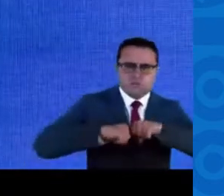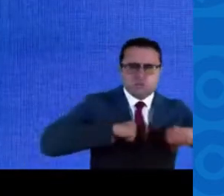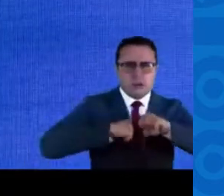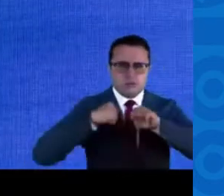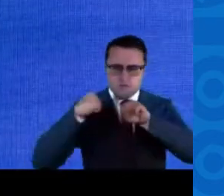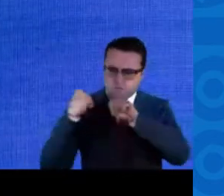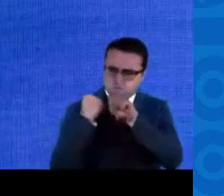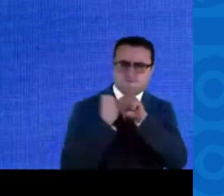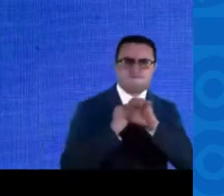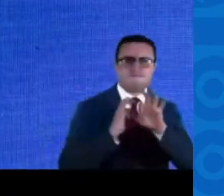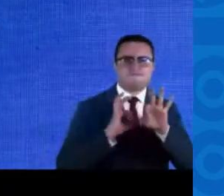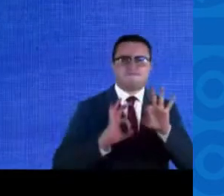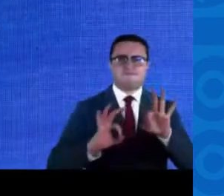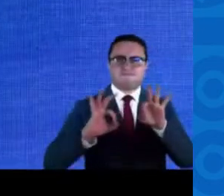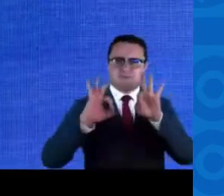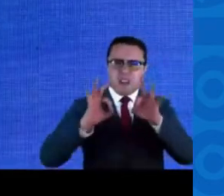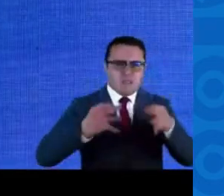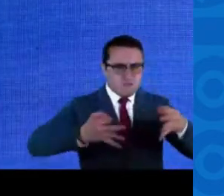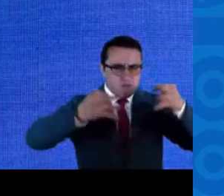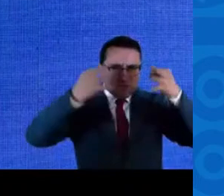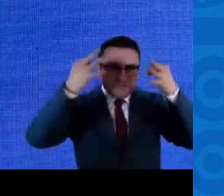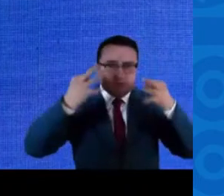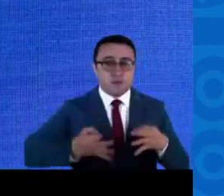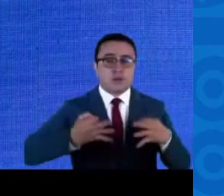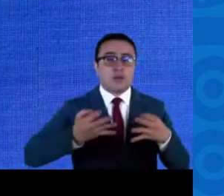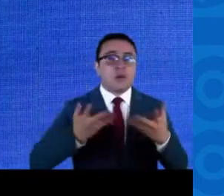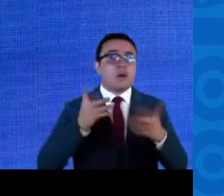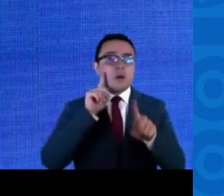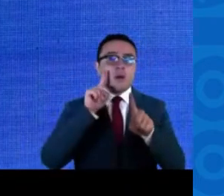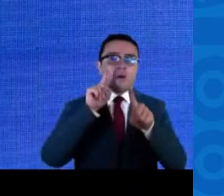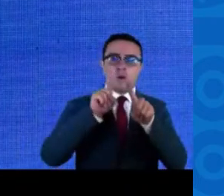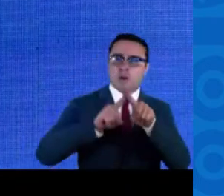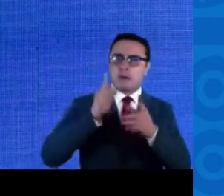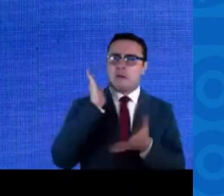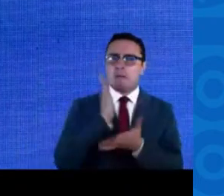could that is efficient and concrete